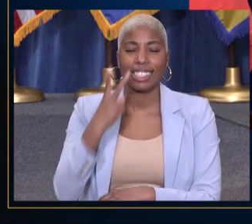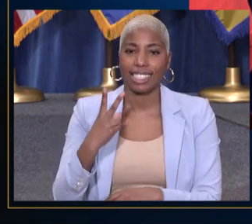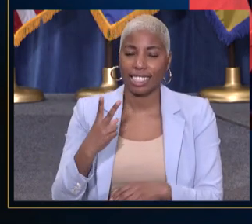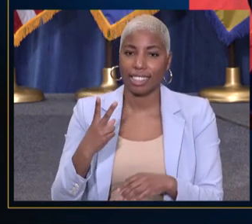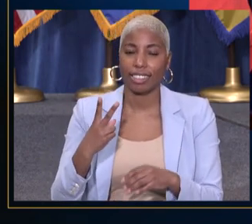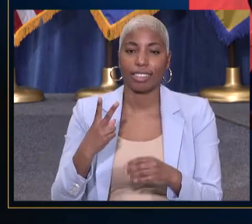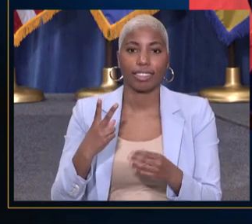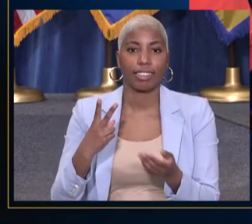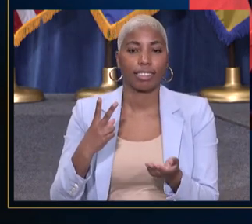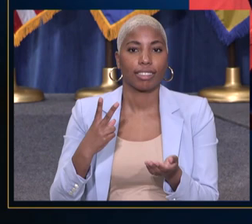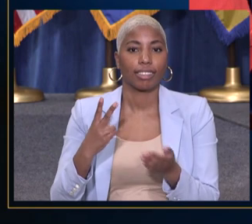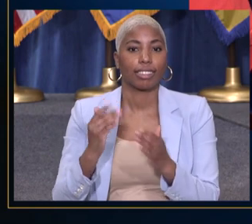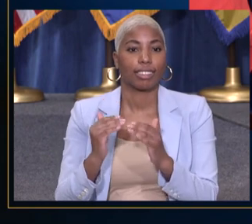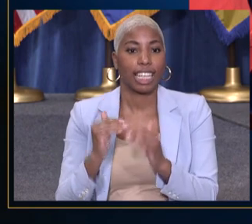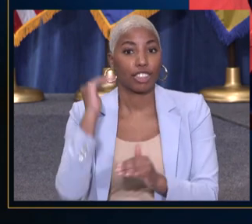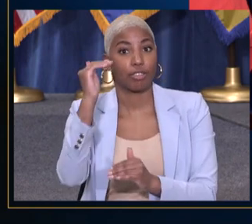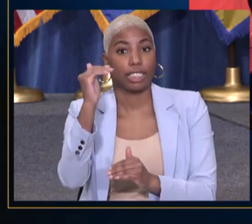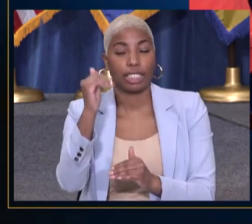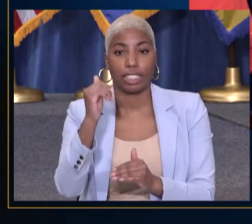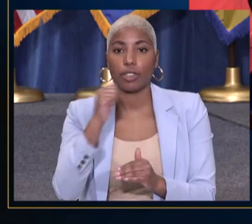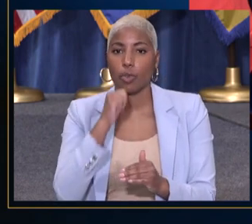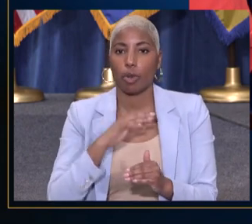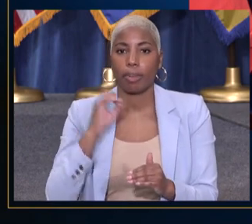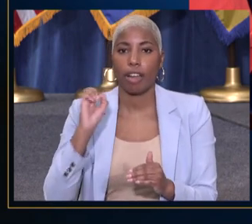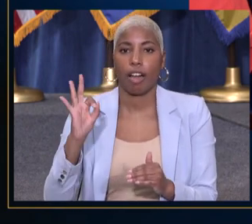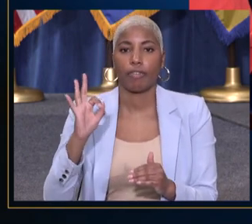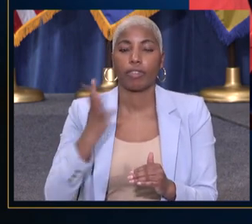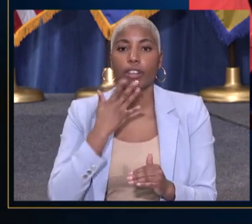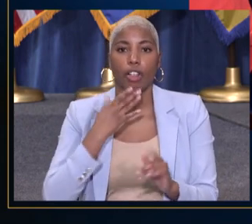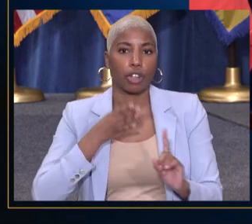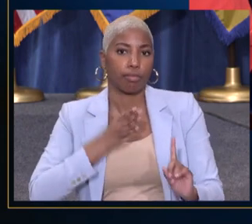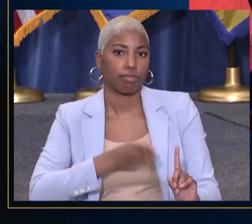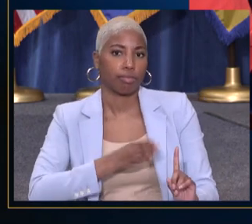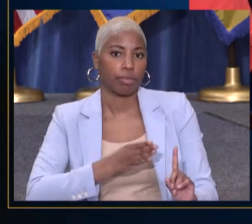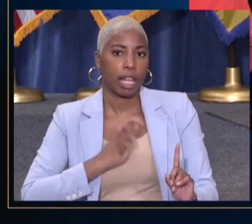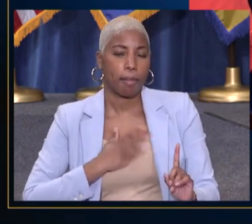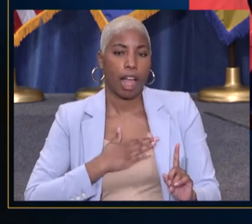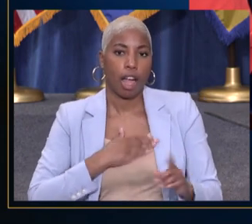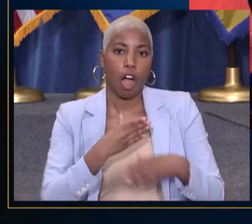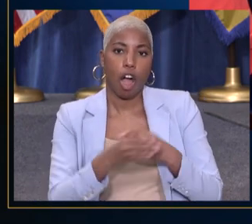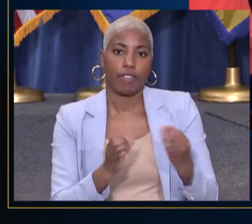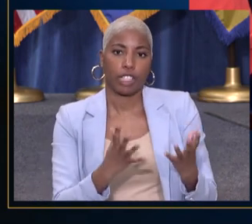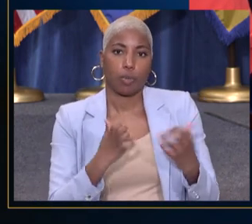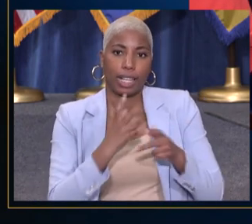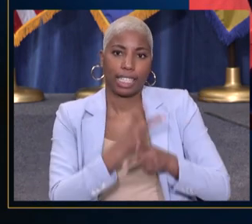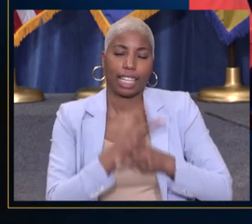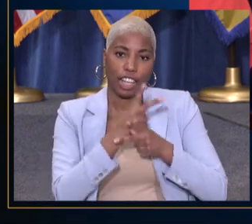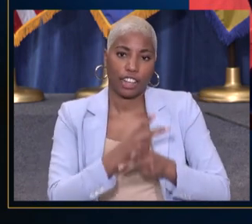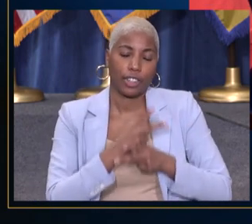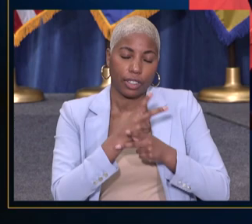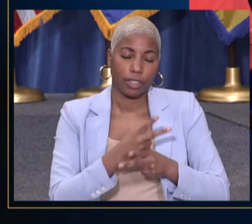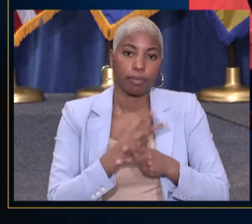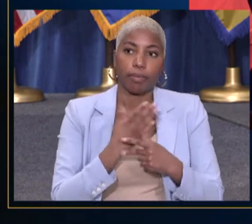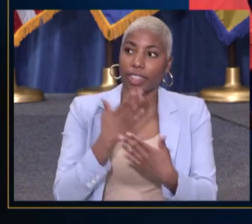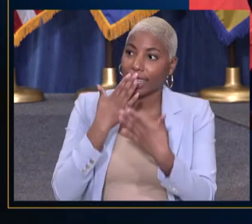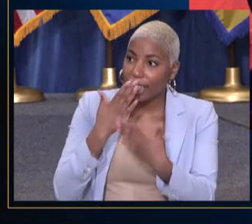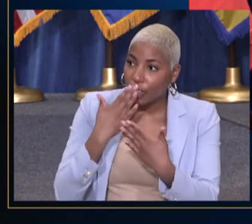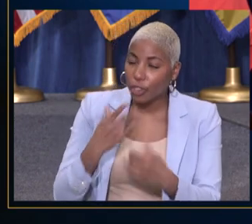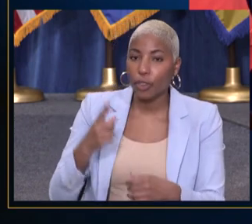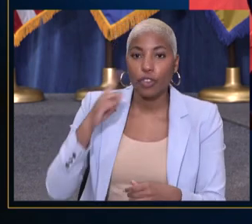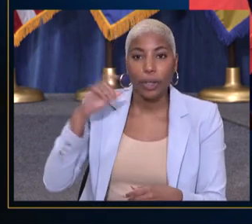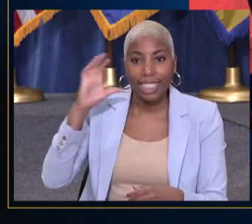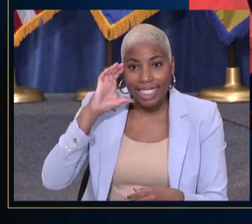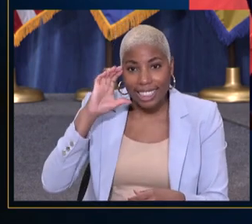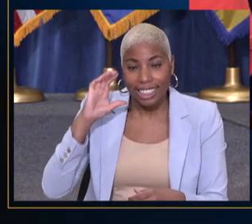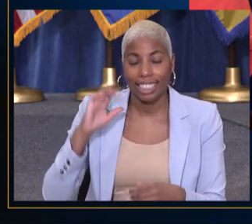increase of women of color coming to me to get care and coming to me saying, thank you for listening to me,